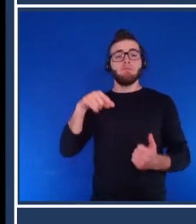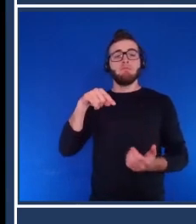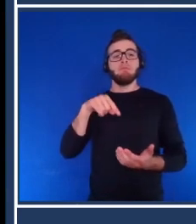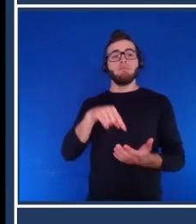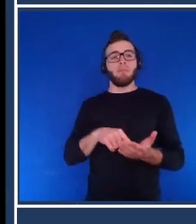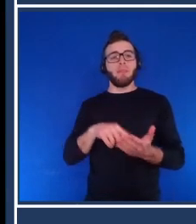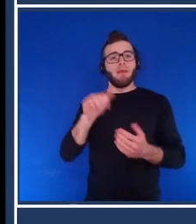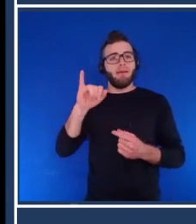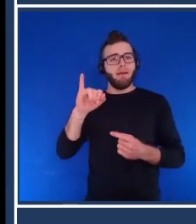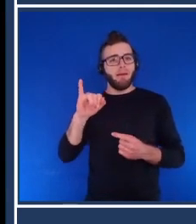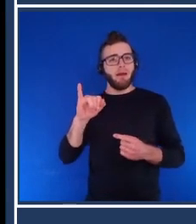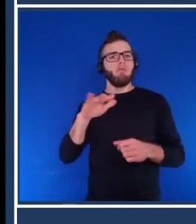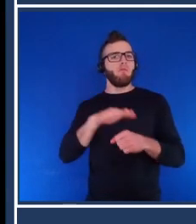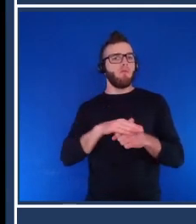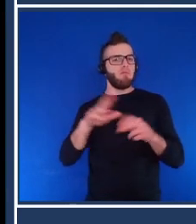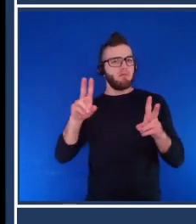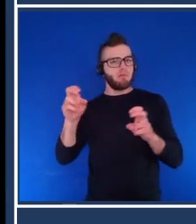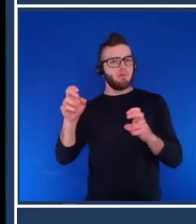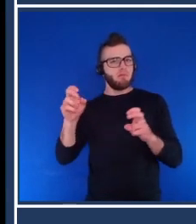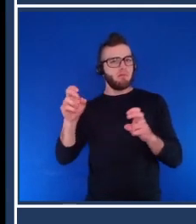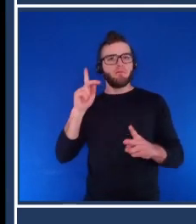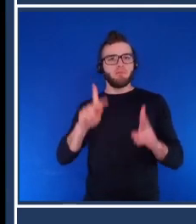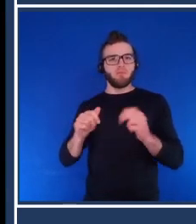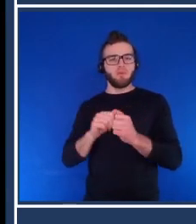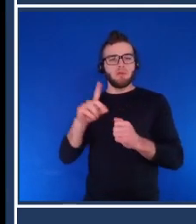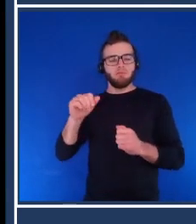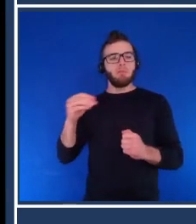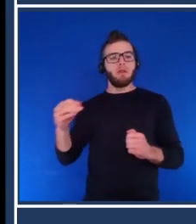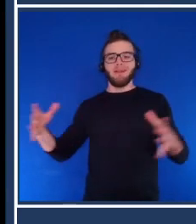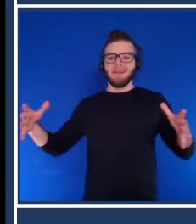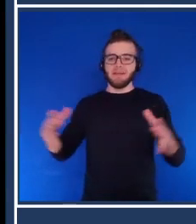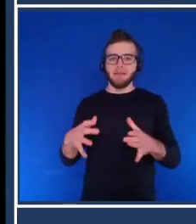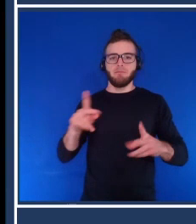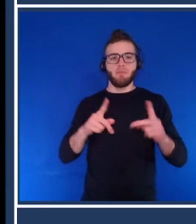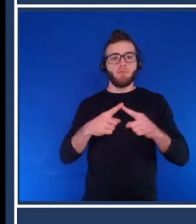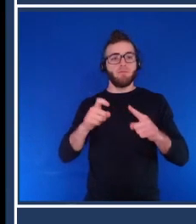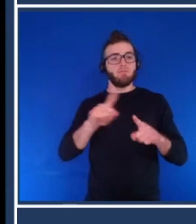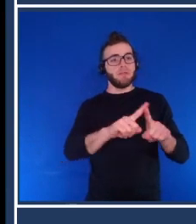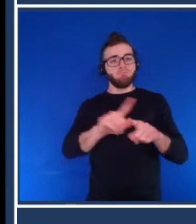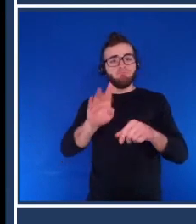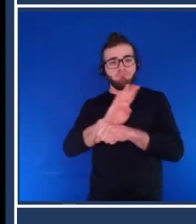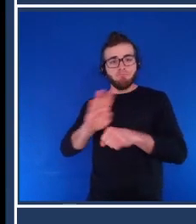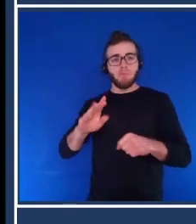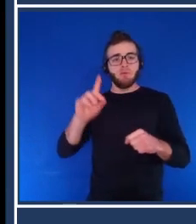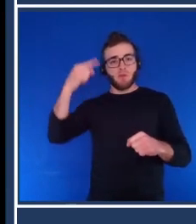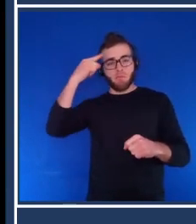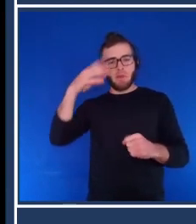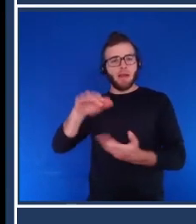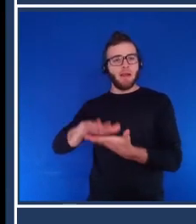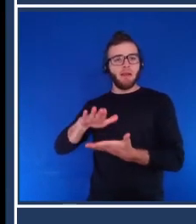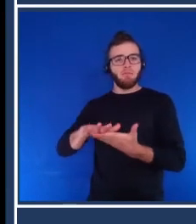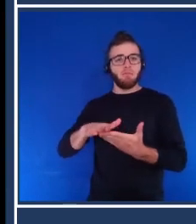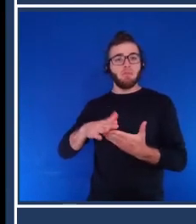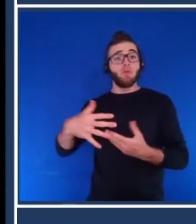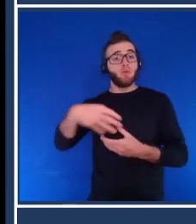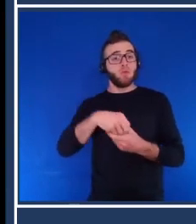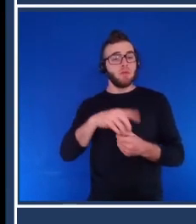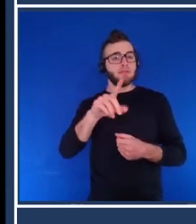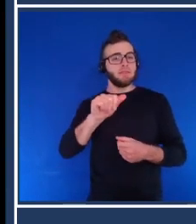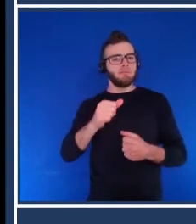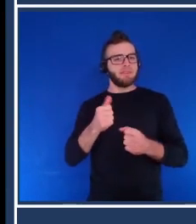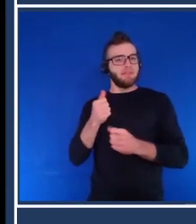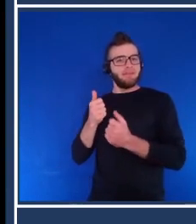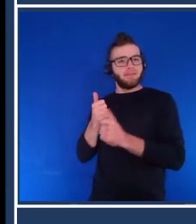disabilities, and again brought together experts from industry, government, and academia, including disability self-advocates, to discuss this